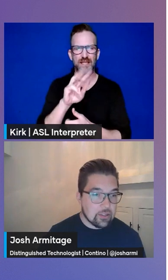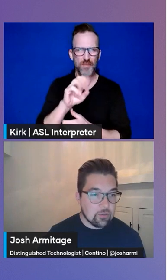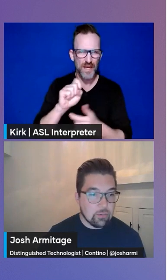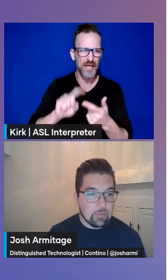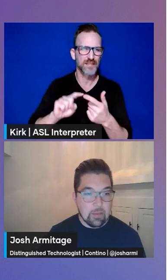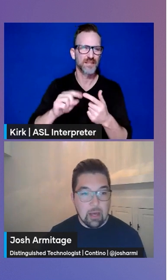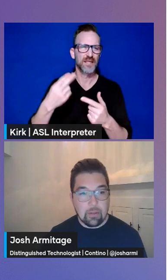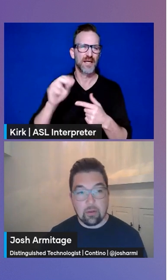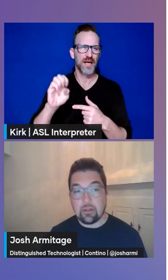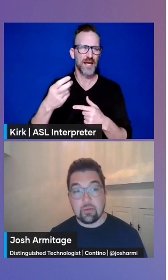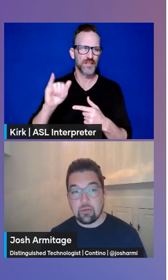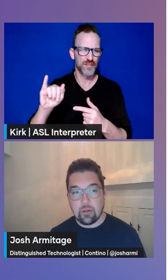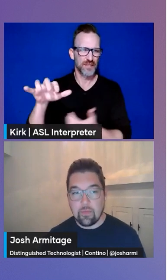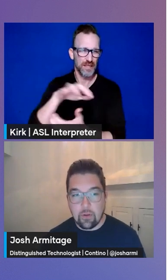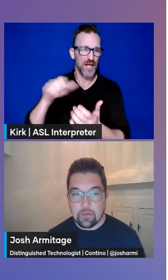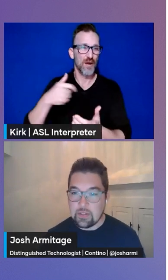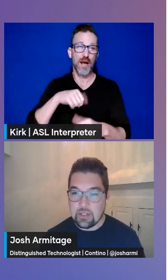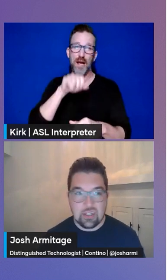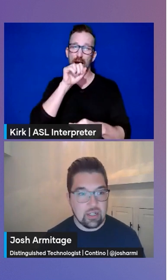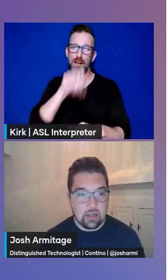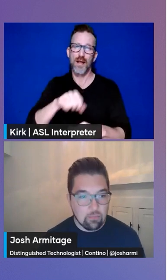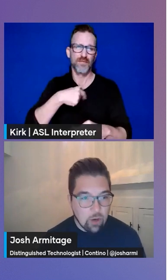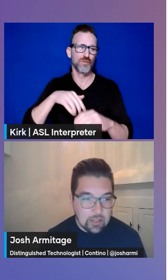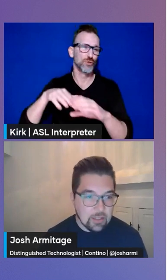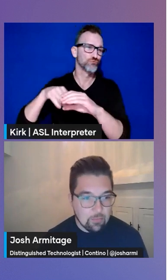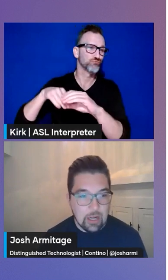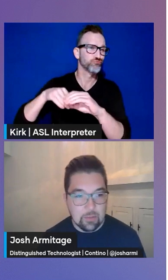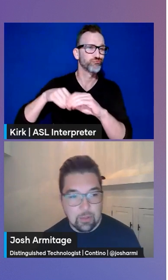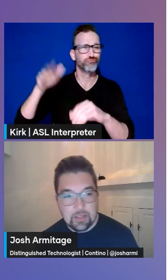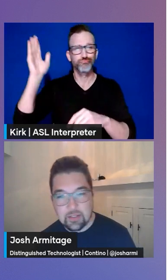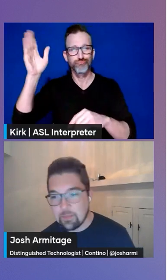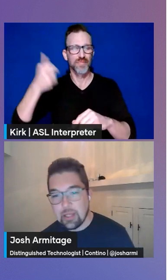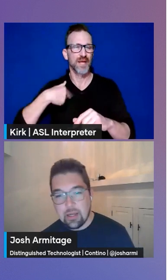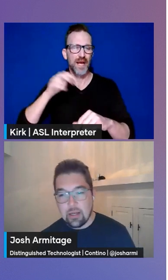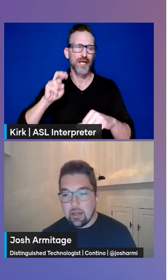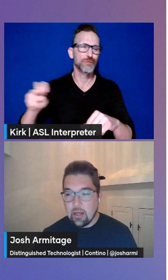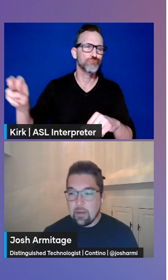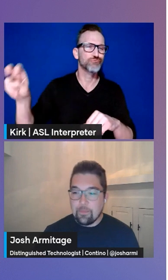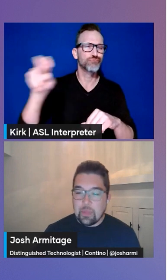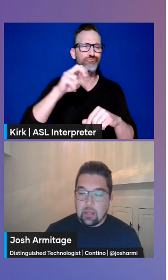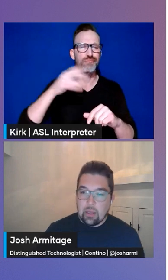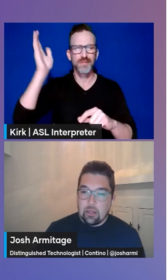like to run my mouth a lot, so I do a lot of conferences and I write in random places.